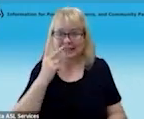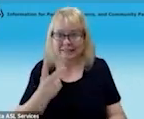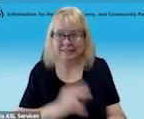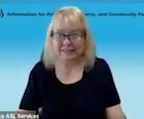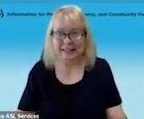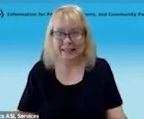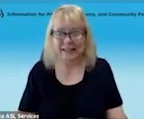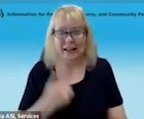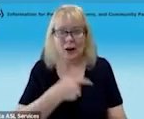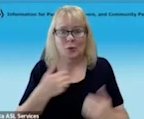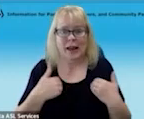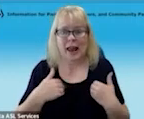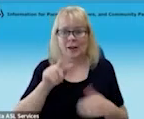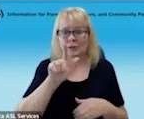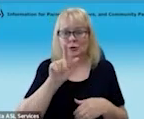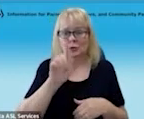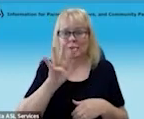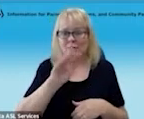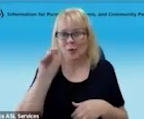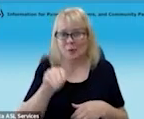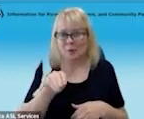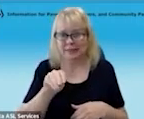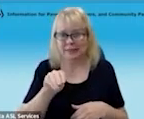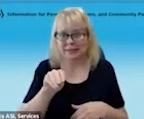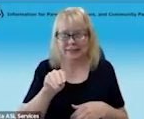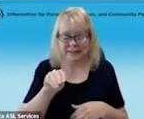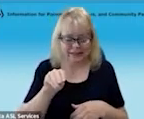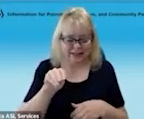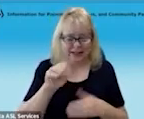Okay, it looks like the poll has ended.